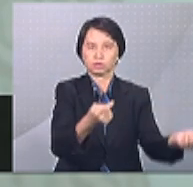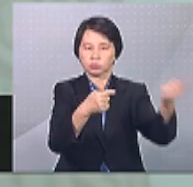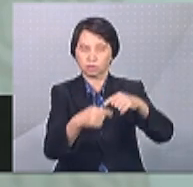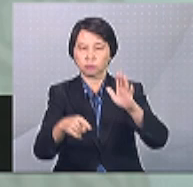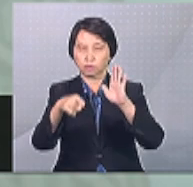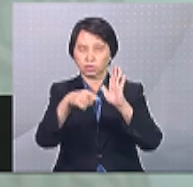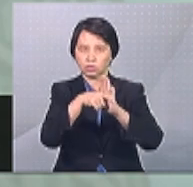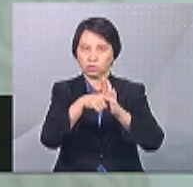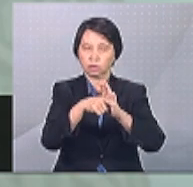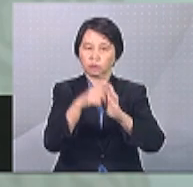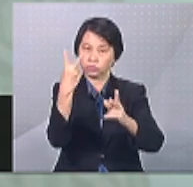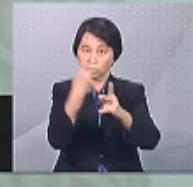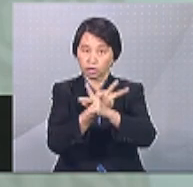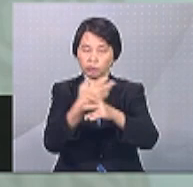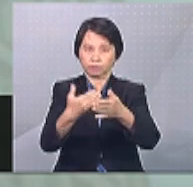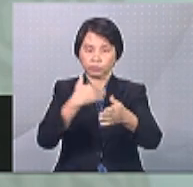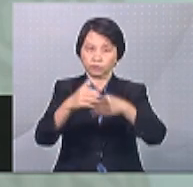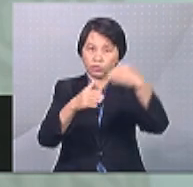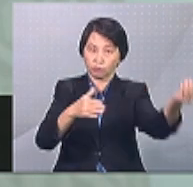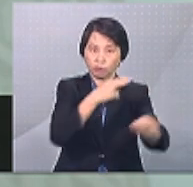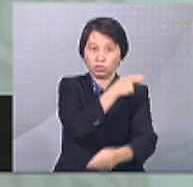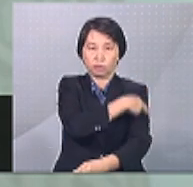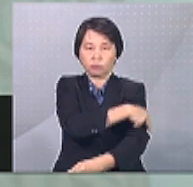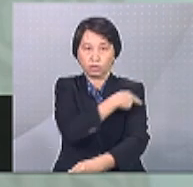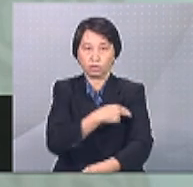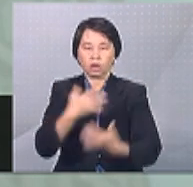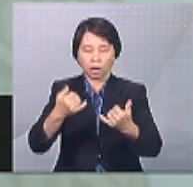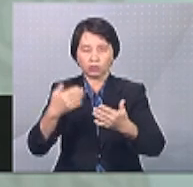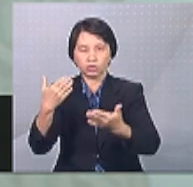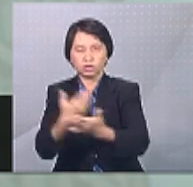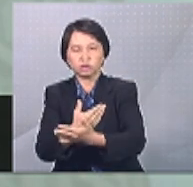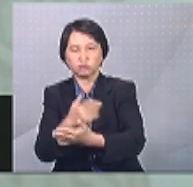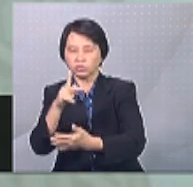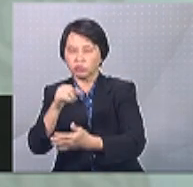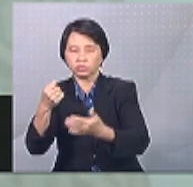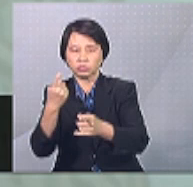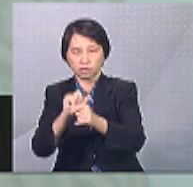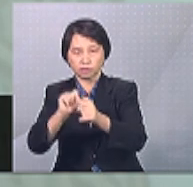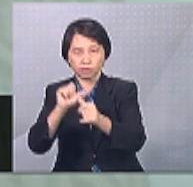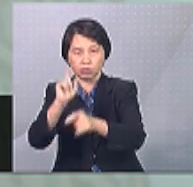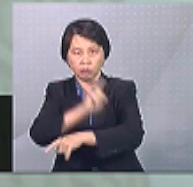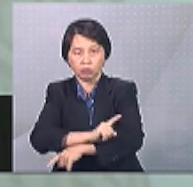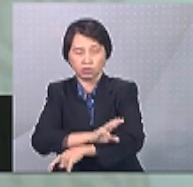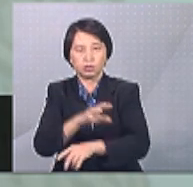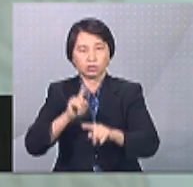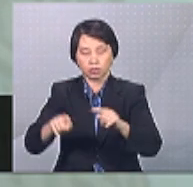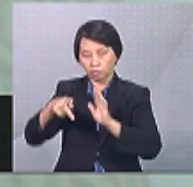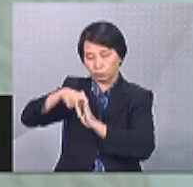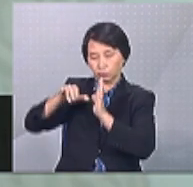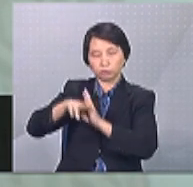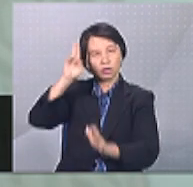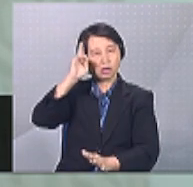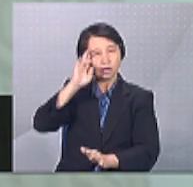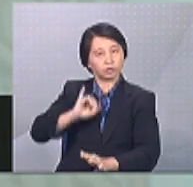twice before being discharged, with new cases every day. Is that policy still the same, or is there been a reduction?